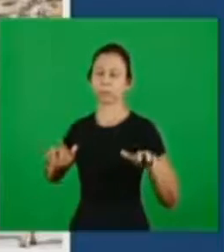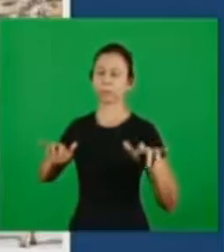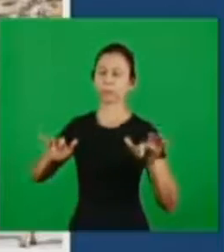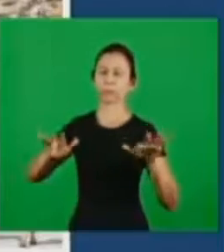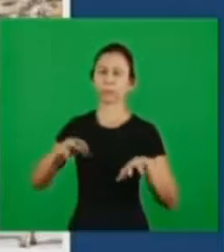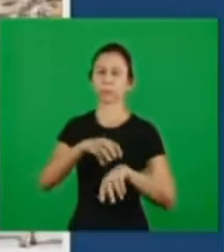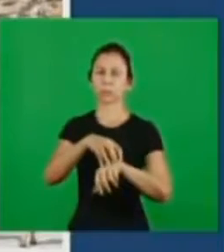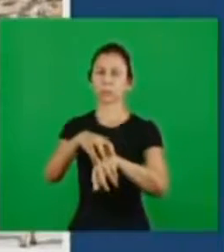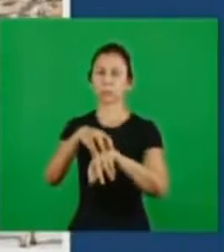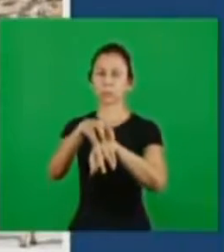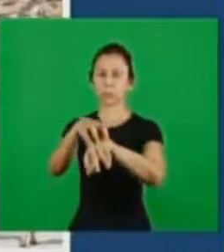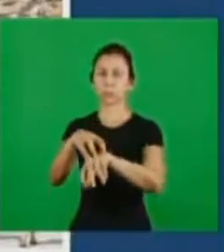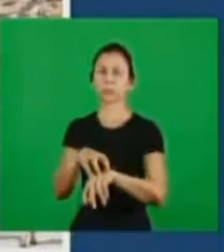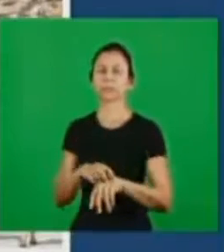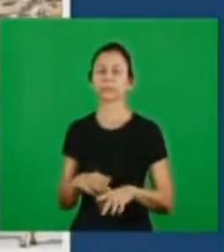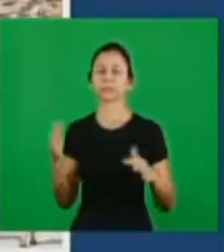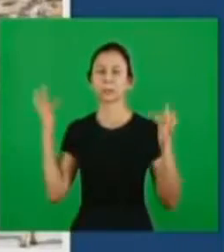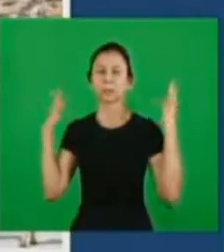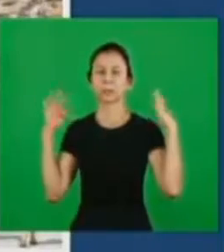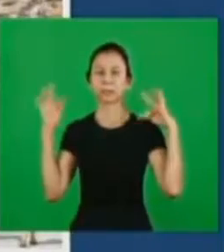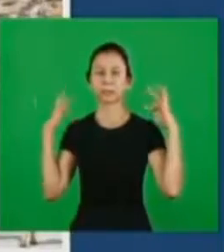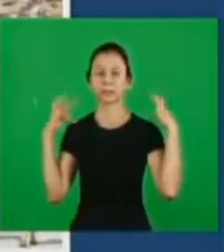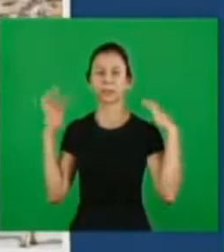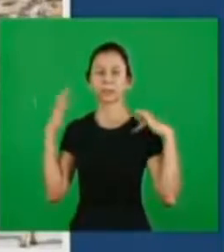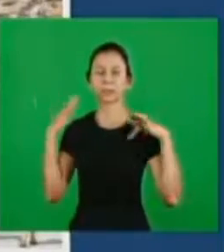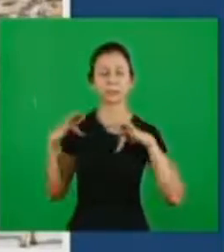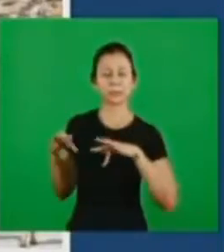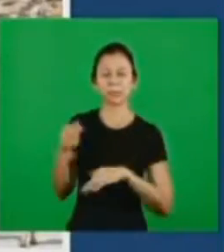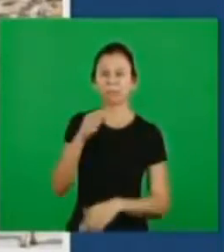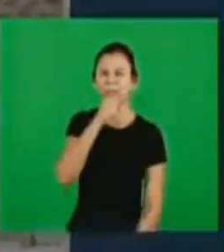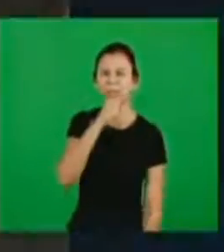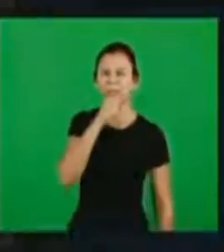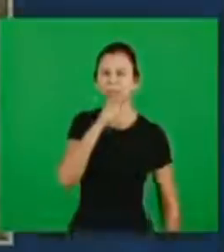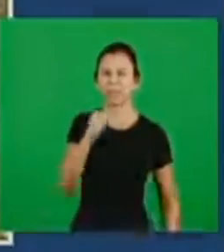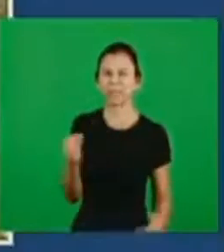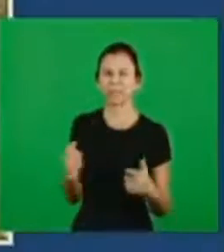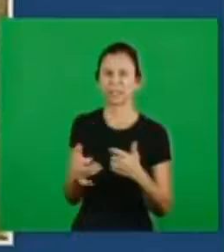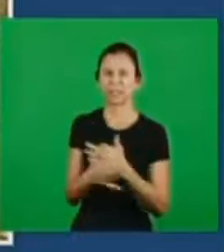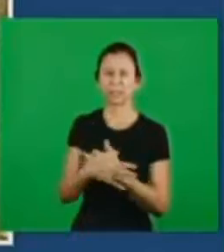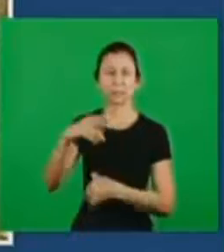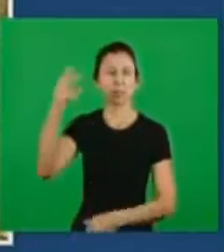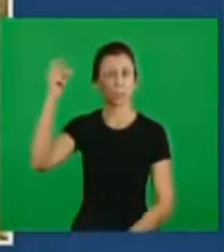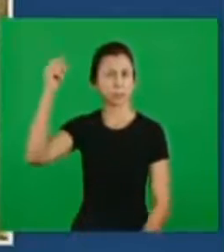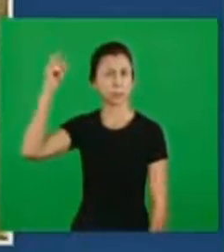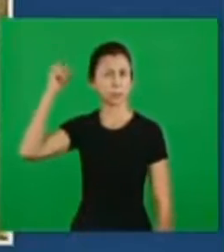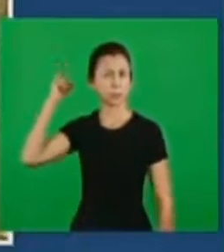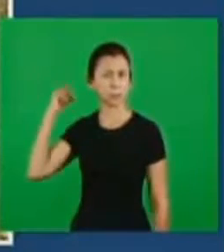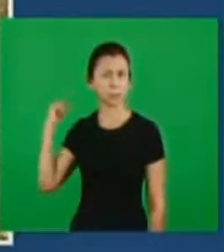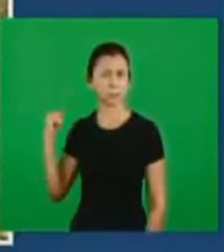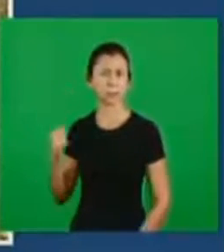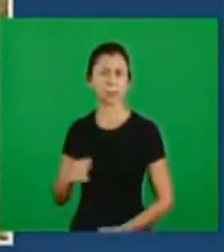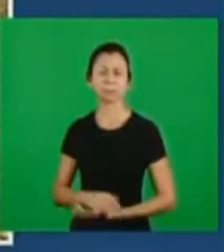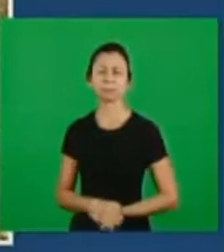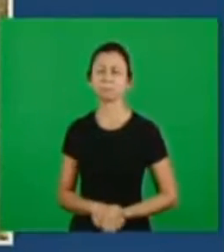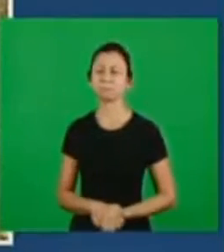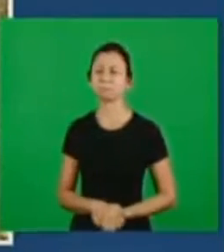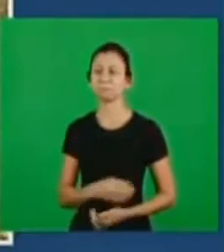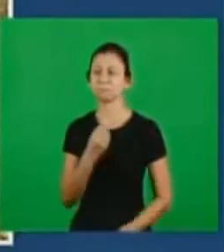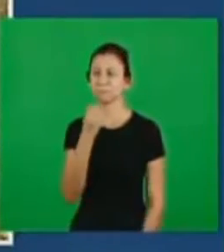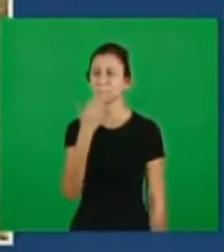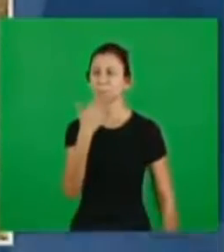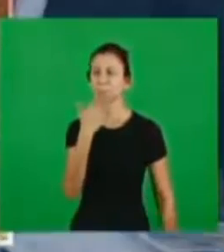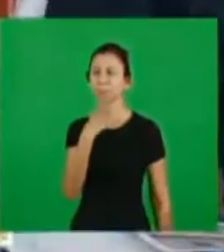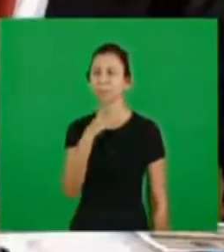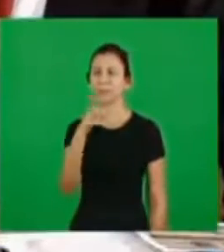ruins of the old city, all of those edifications of that time. And